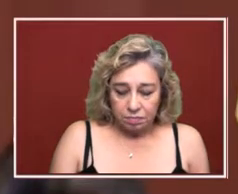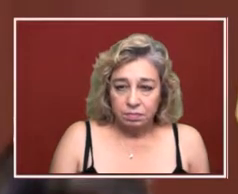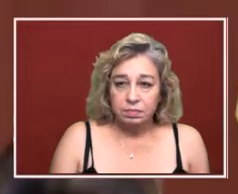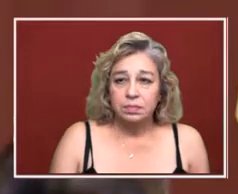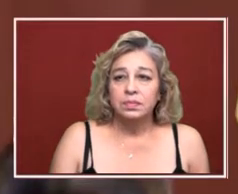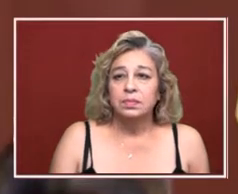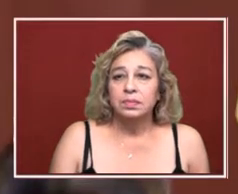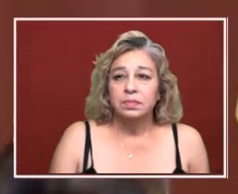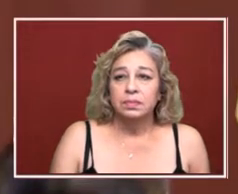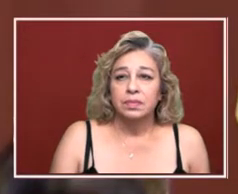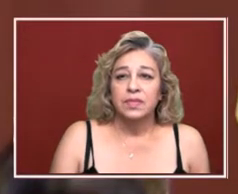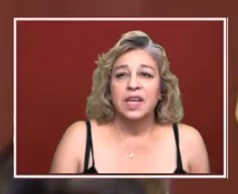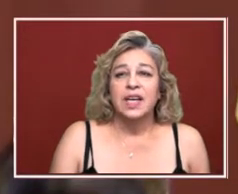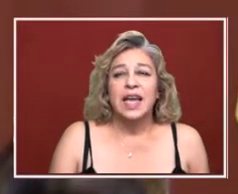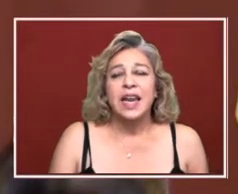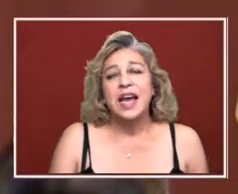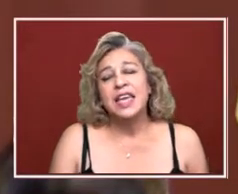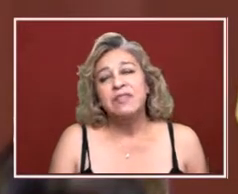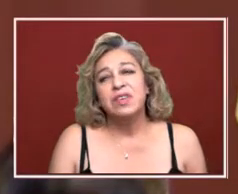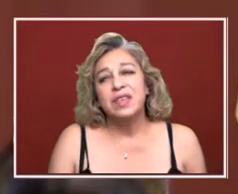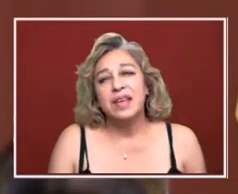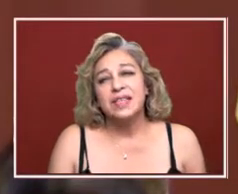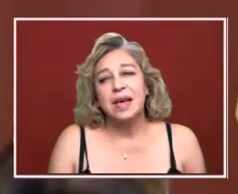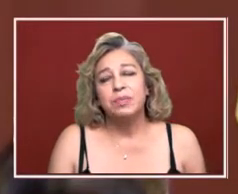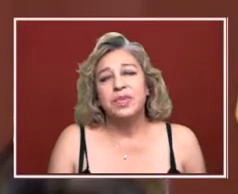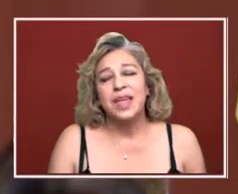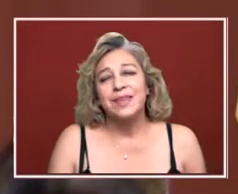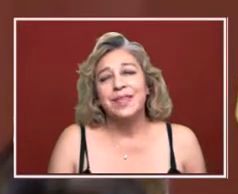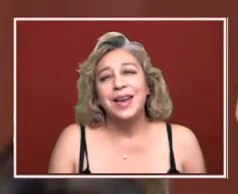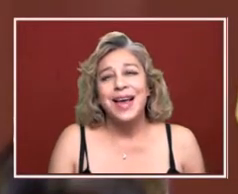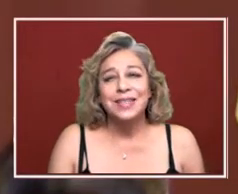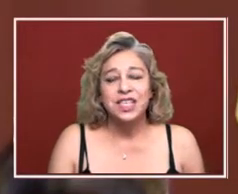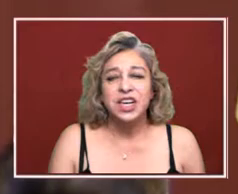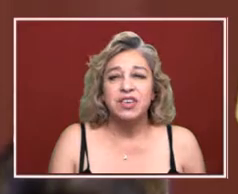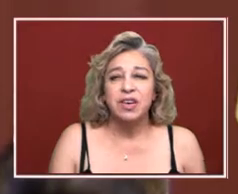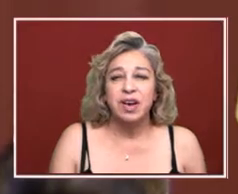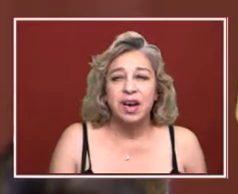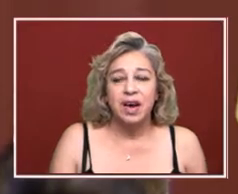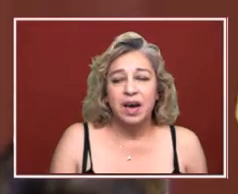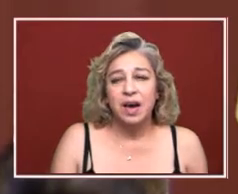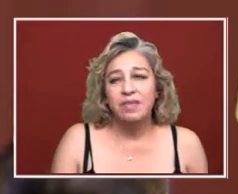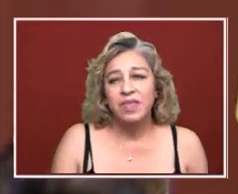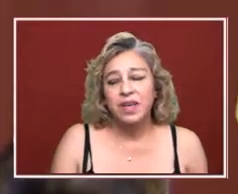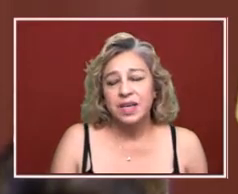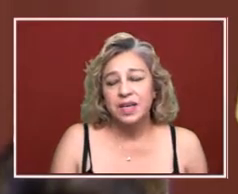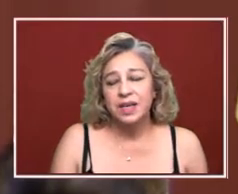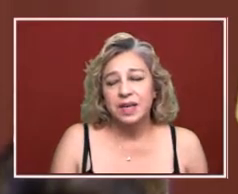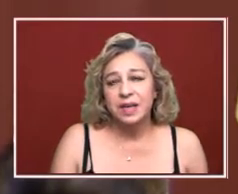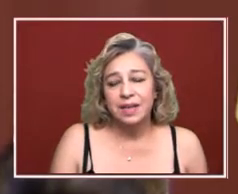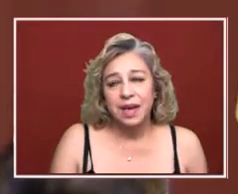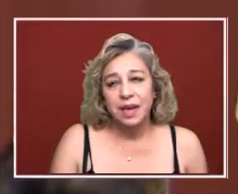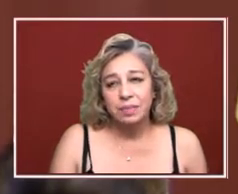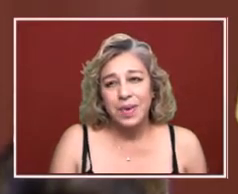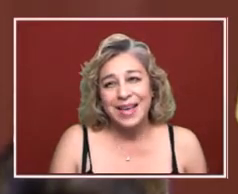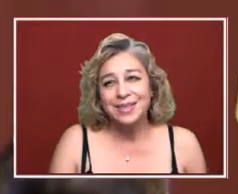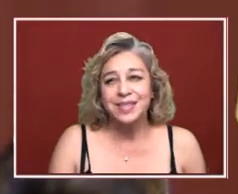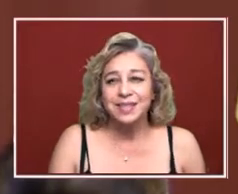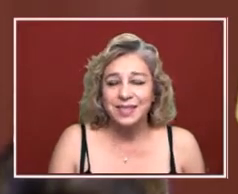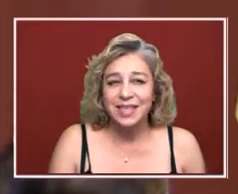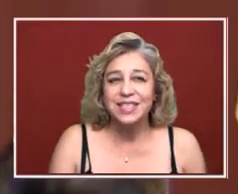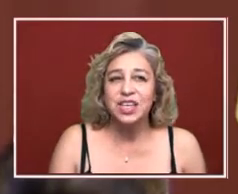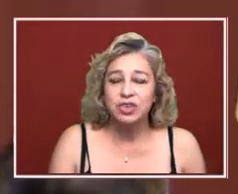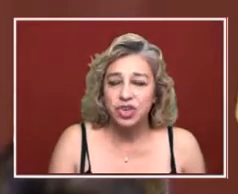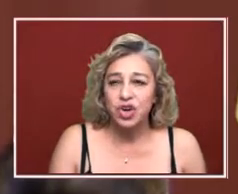sexenio pasado. And I give you the example that in the last year of the